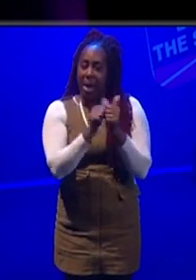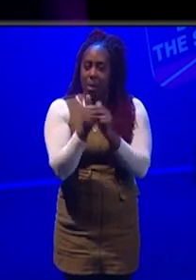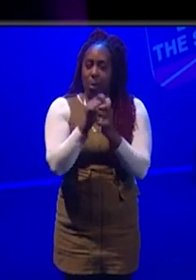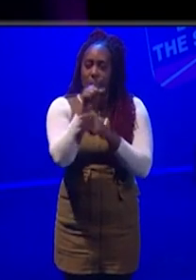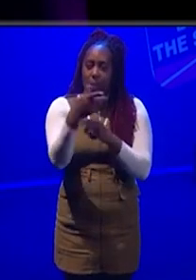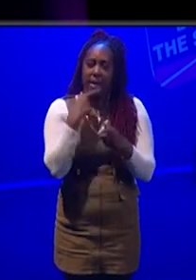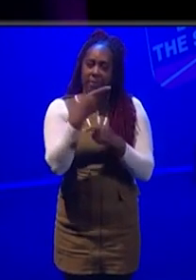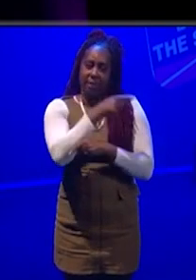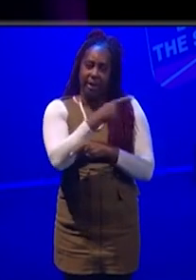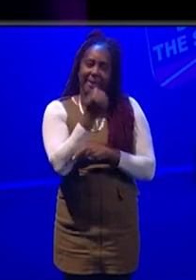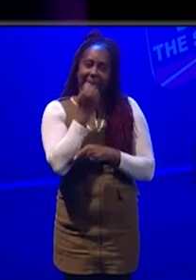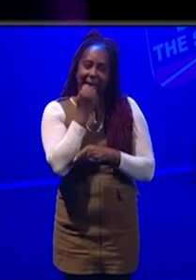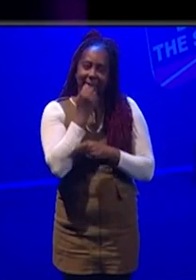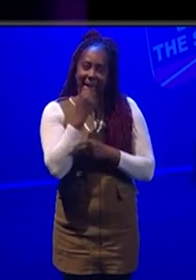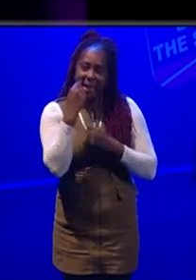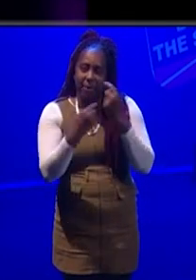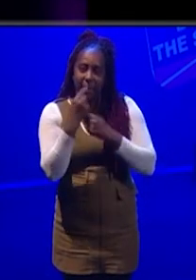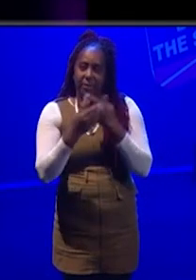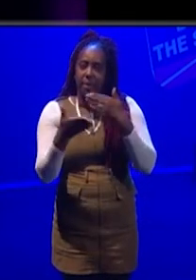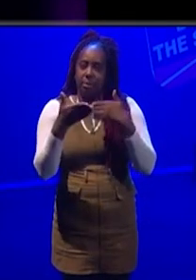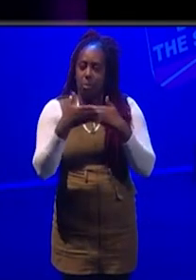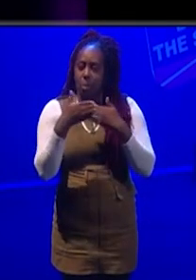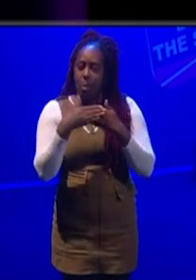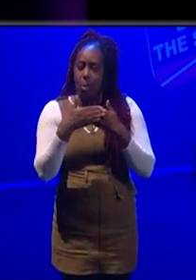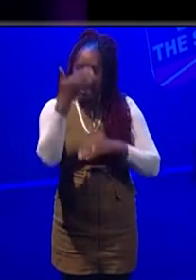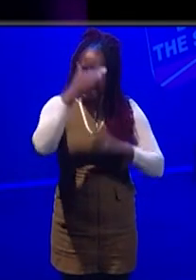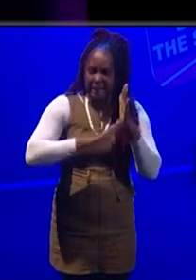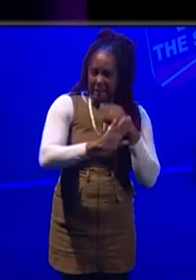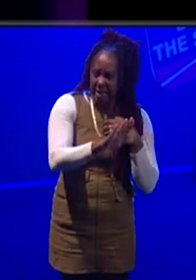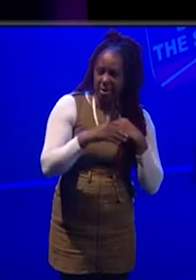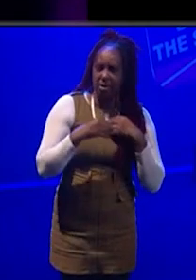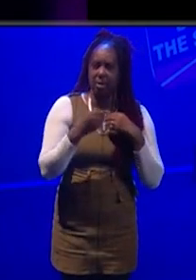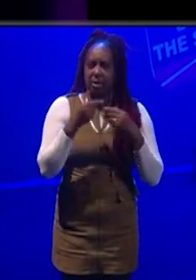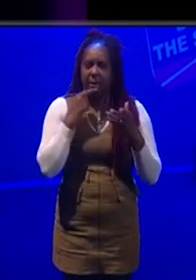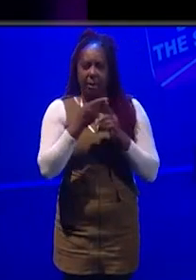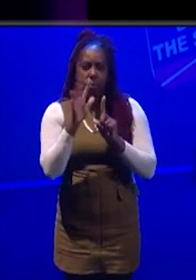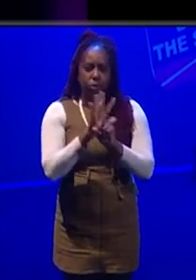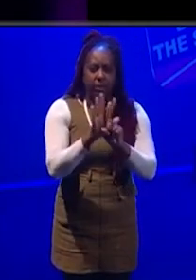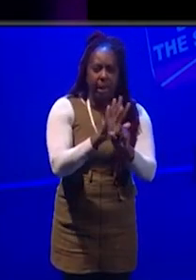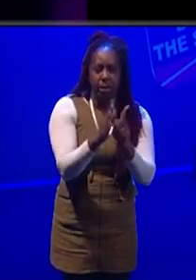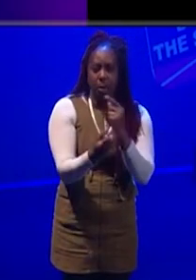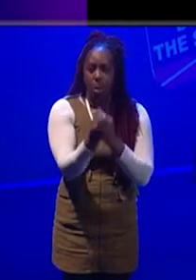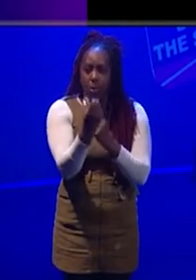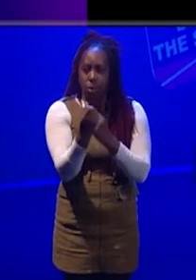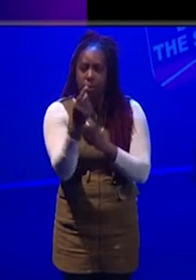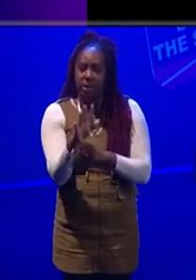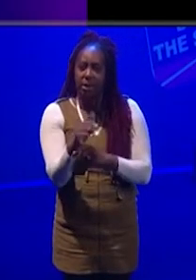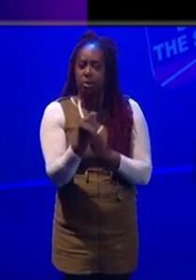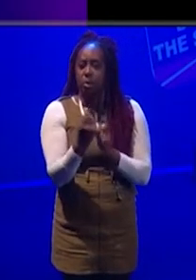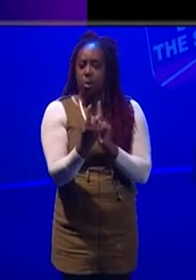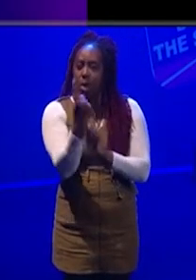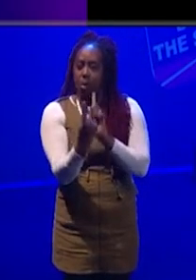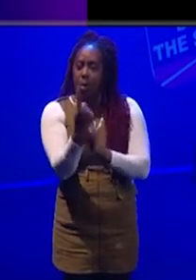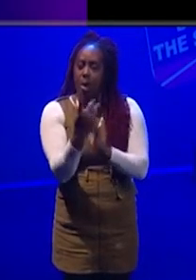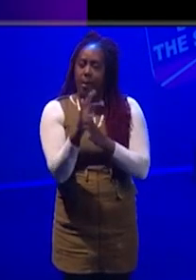from our database who has a little bit more experience and can give you shadowing opportunities or one-on-one